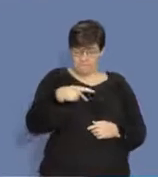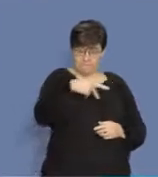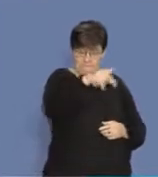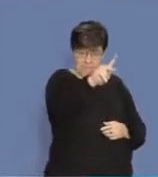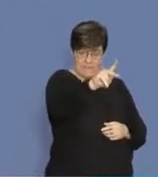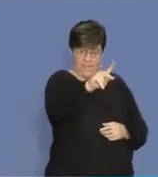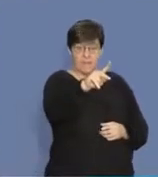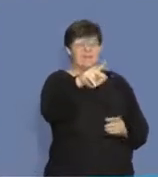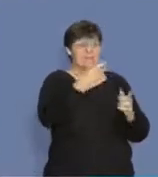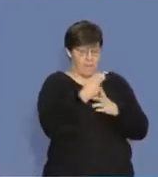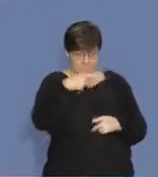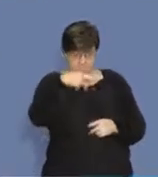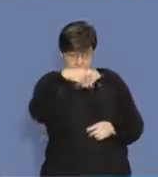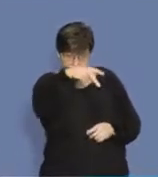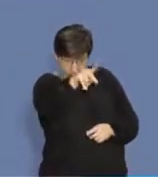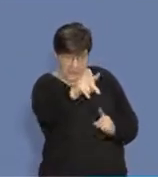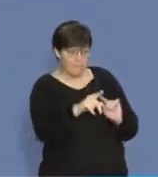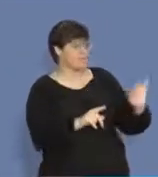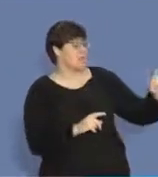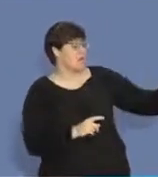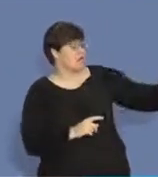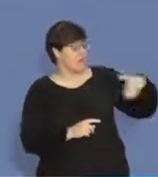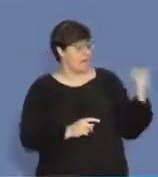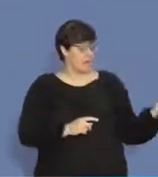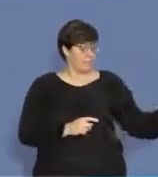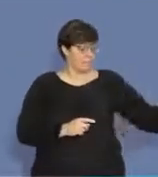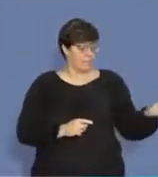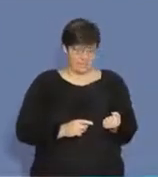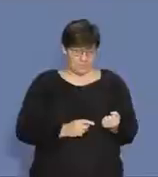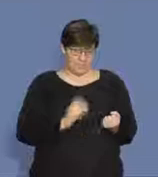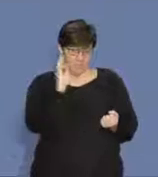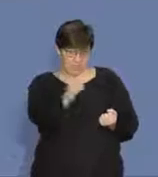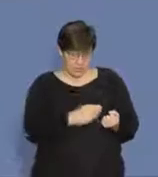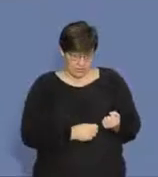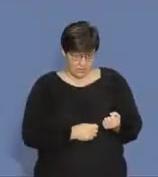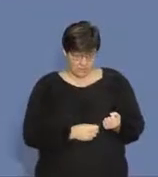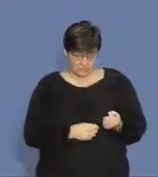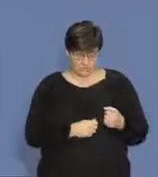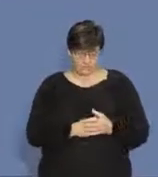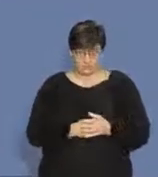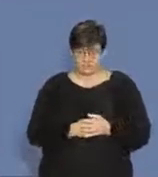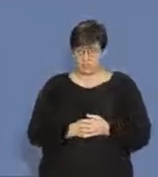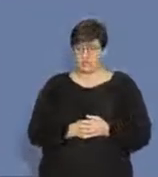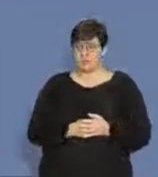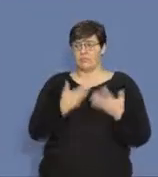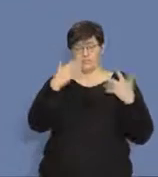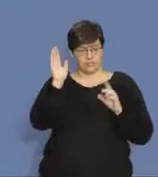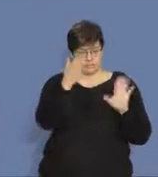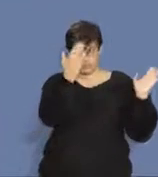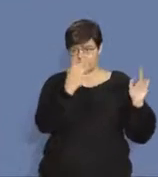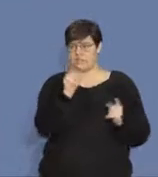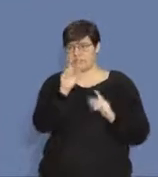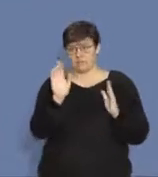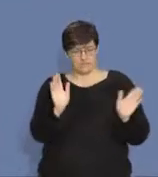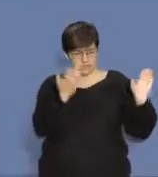back from SARS. Okay. So here we go. That one is done and dusted. This one is done and